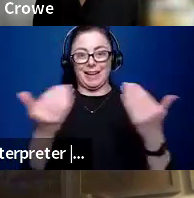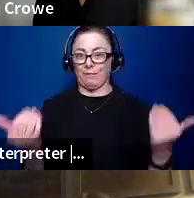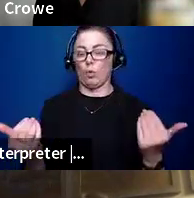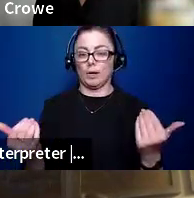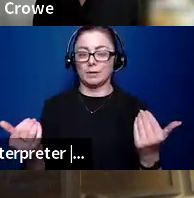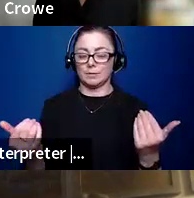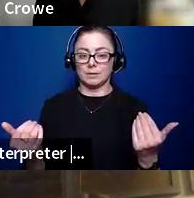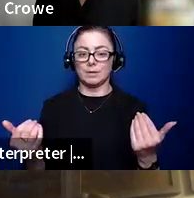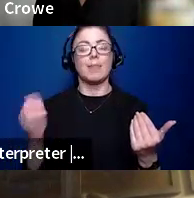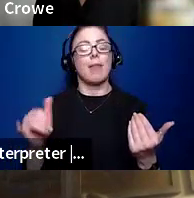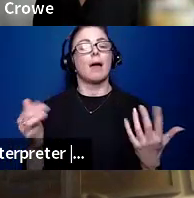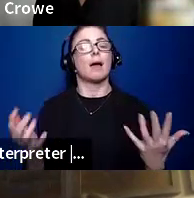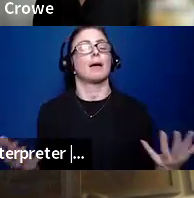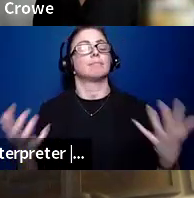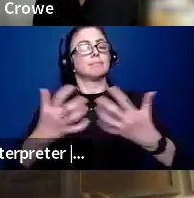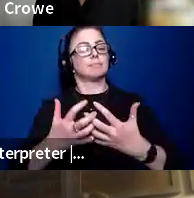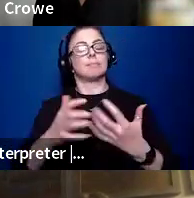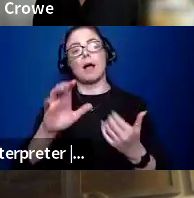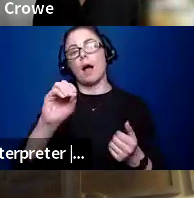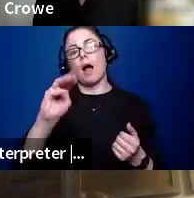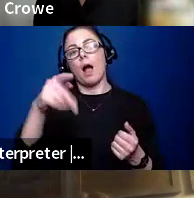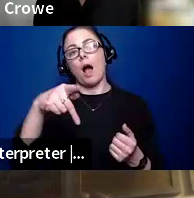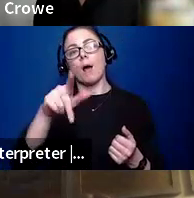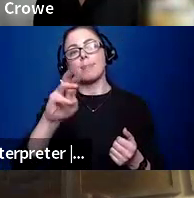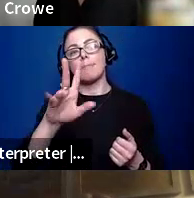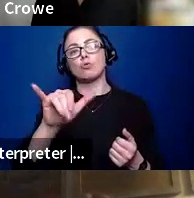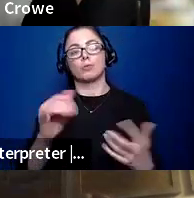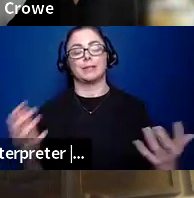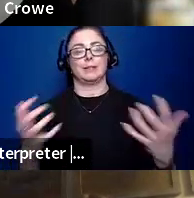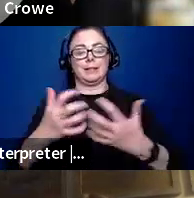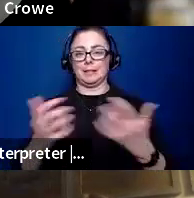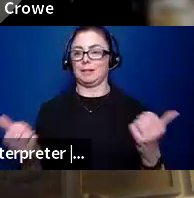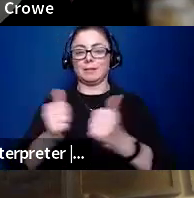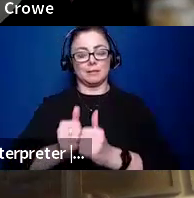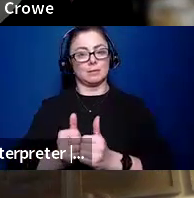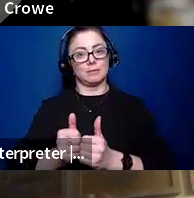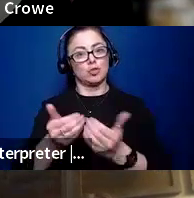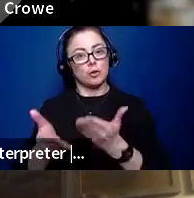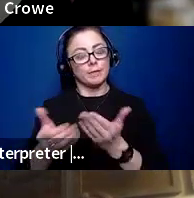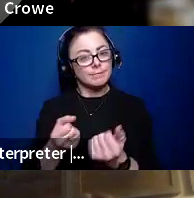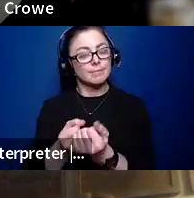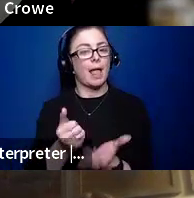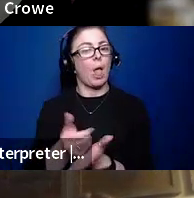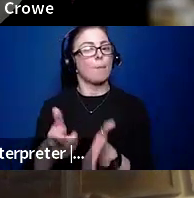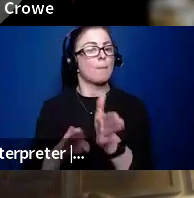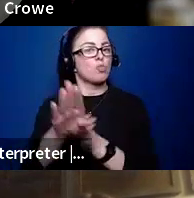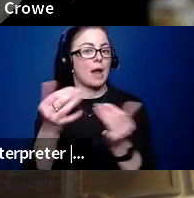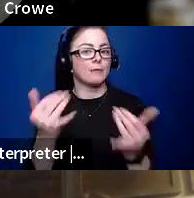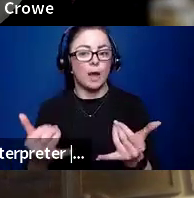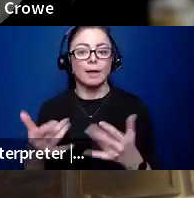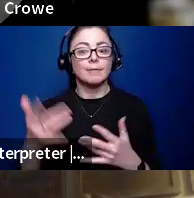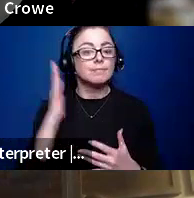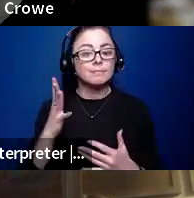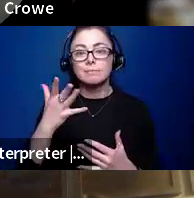the complementary aspect of those services that help him grow and thrive today. To go from a child who could not crawl